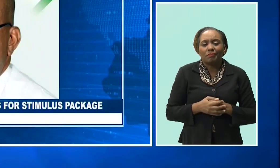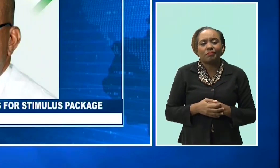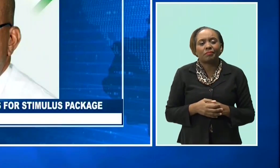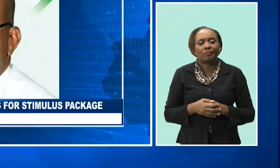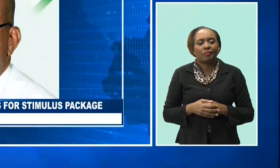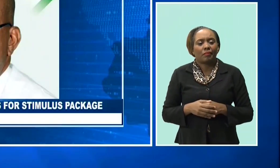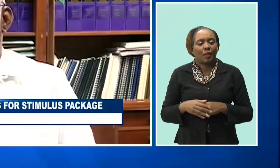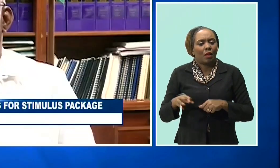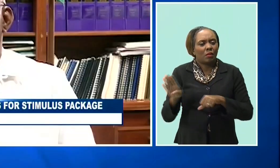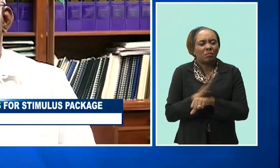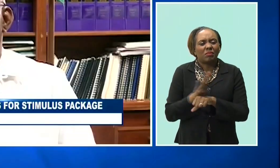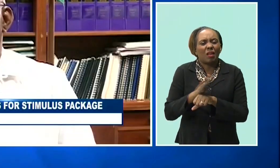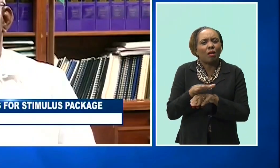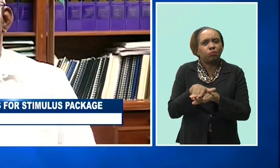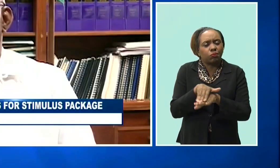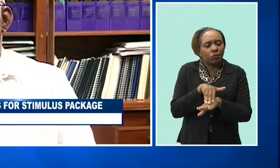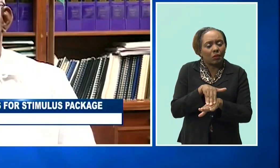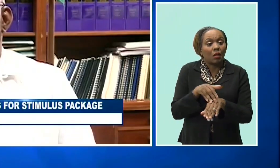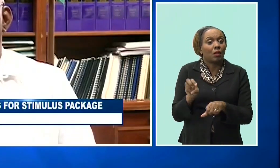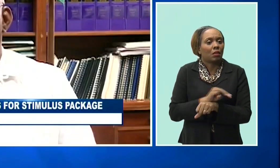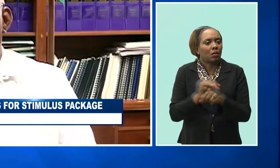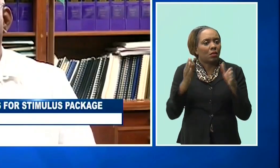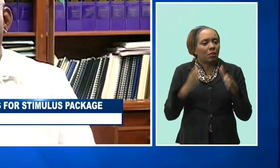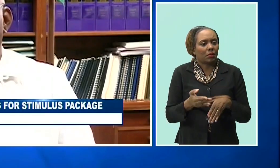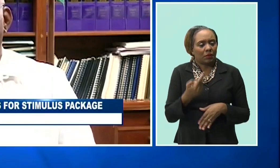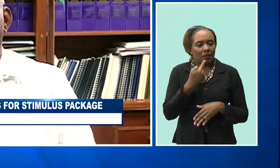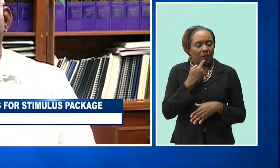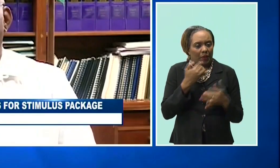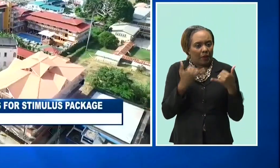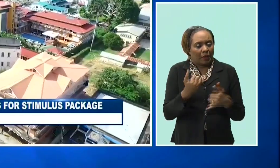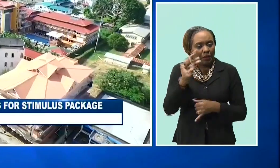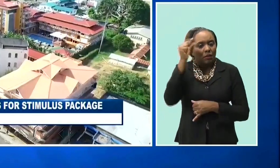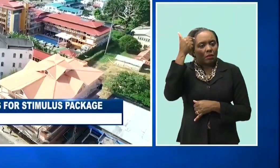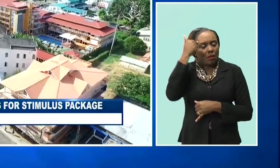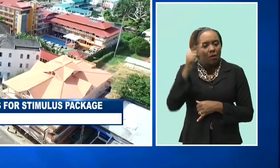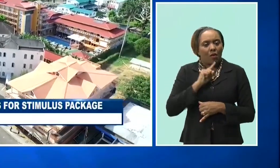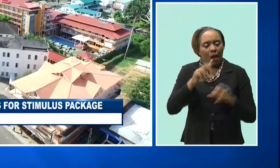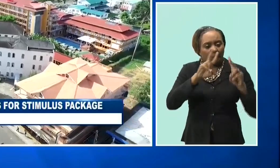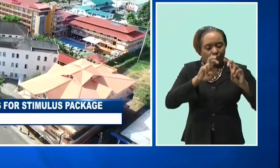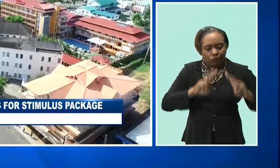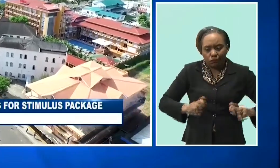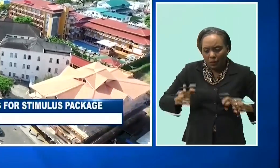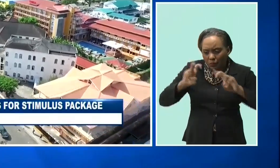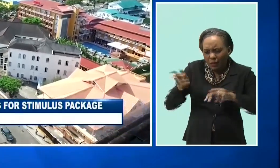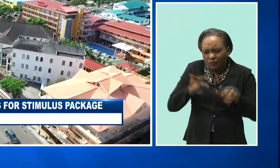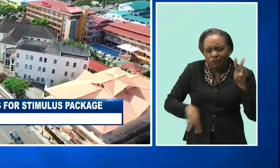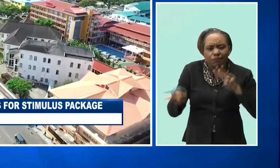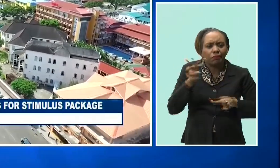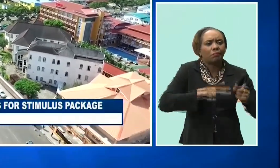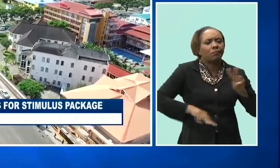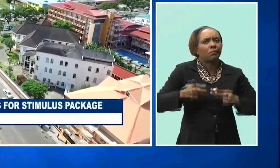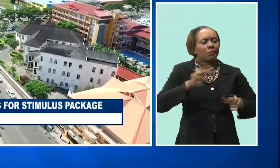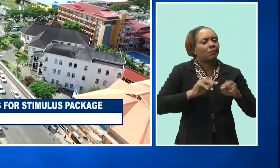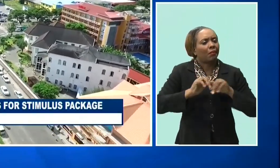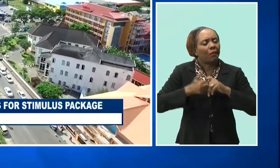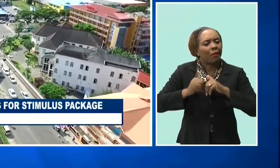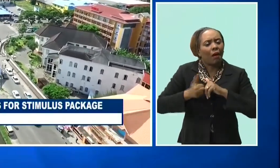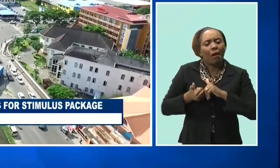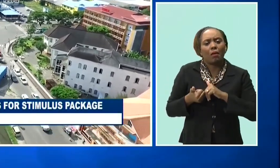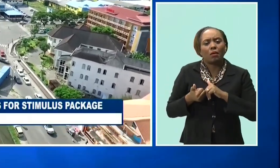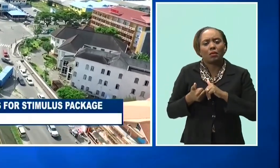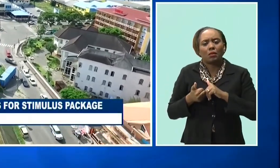in taxes and so on. Minister Jordan noted that the administration is examining certain proposals that can cushion the effects